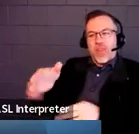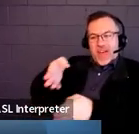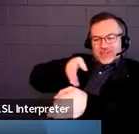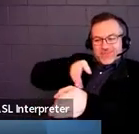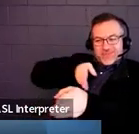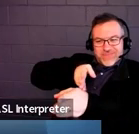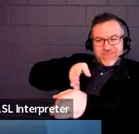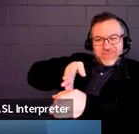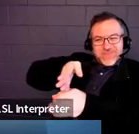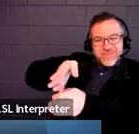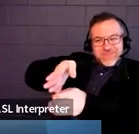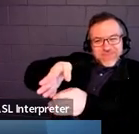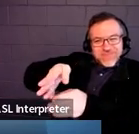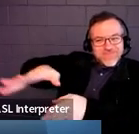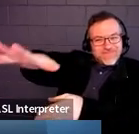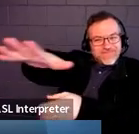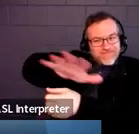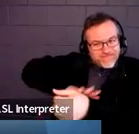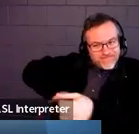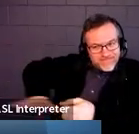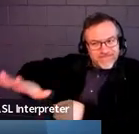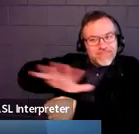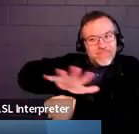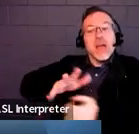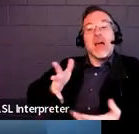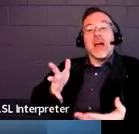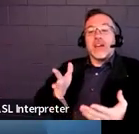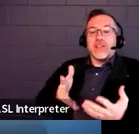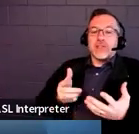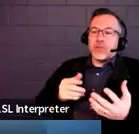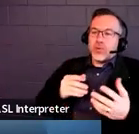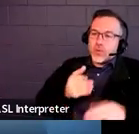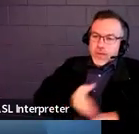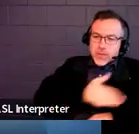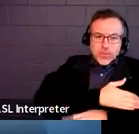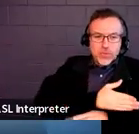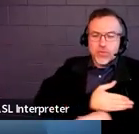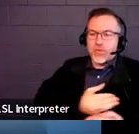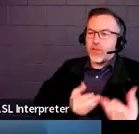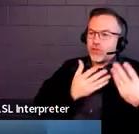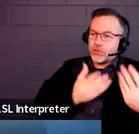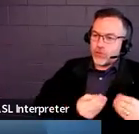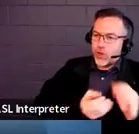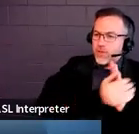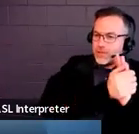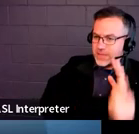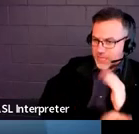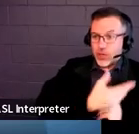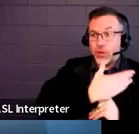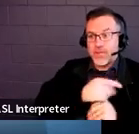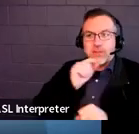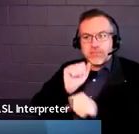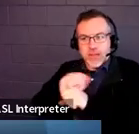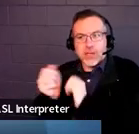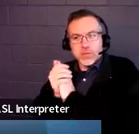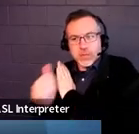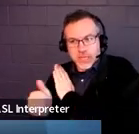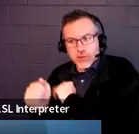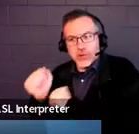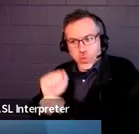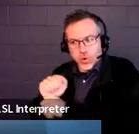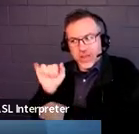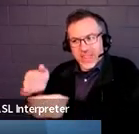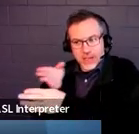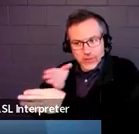soft skills and hard skills for their post-secondary journey within that career